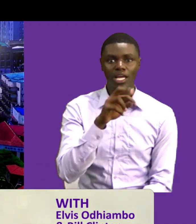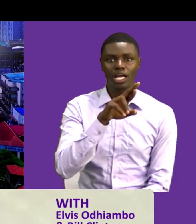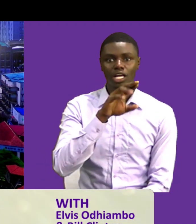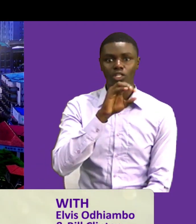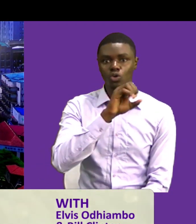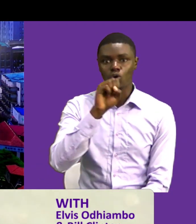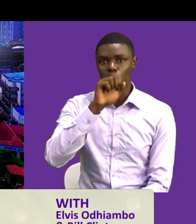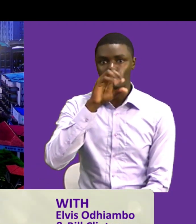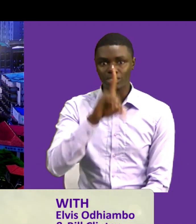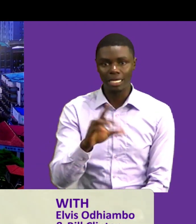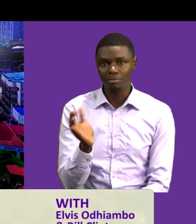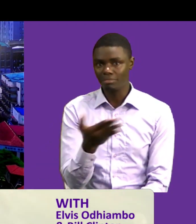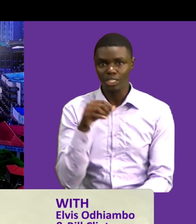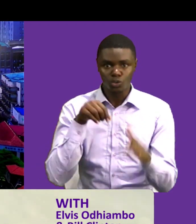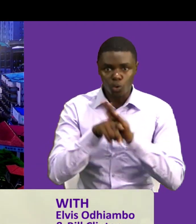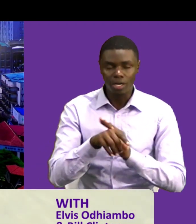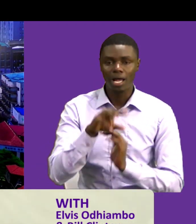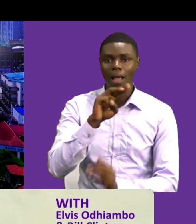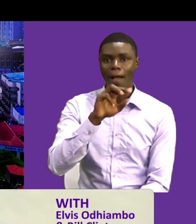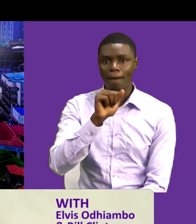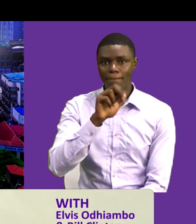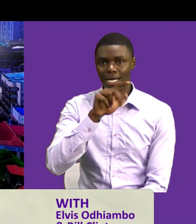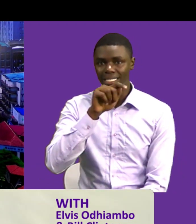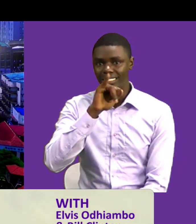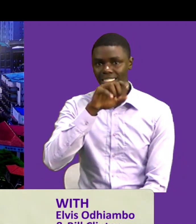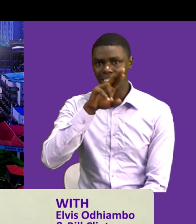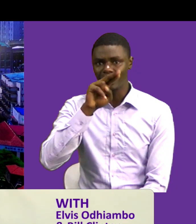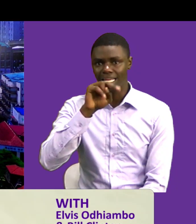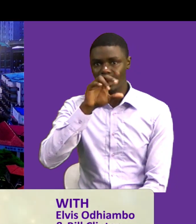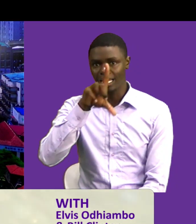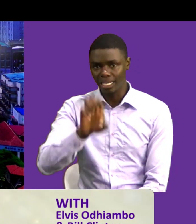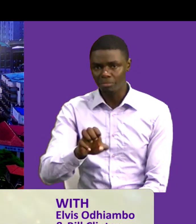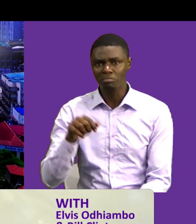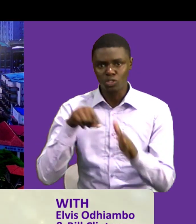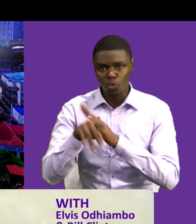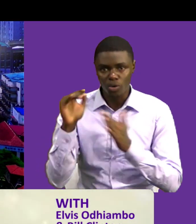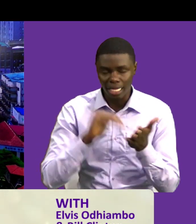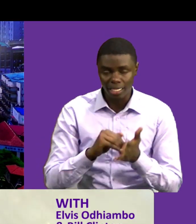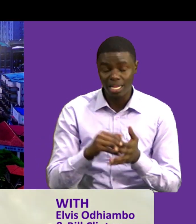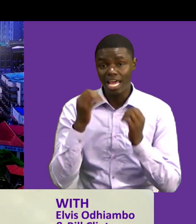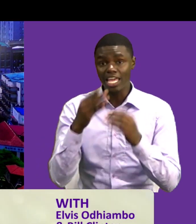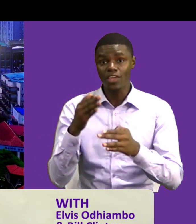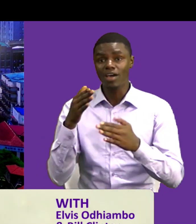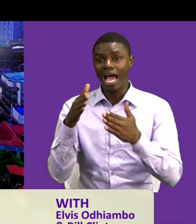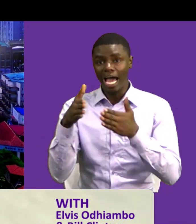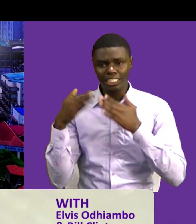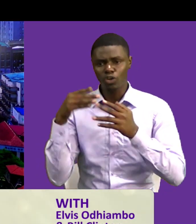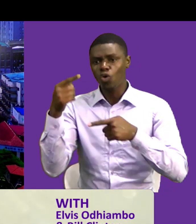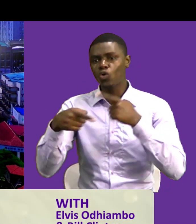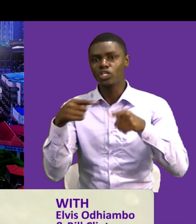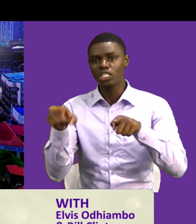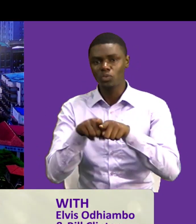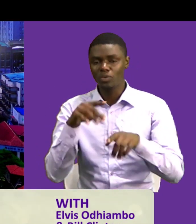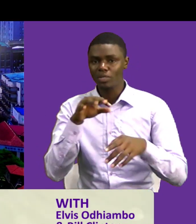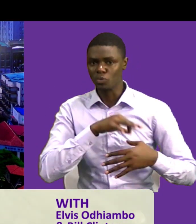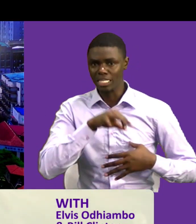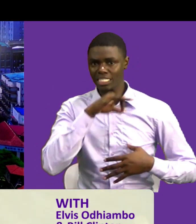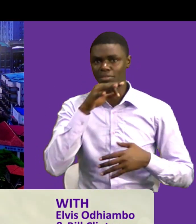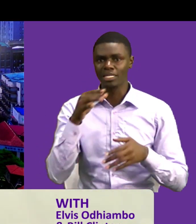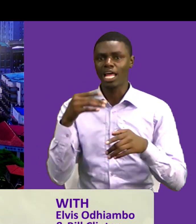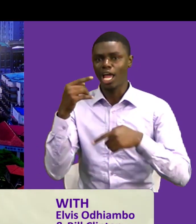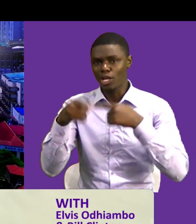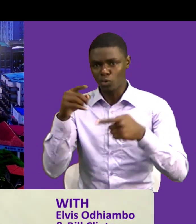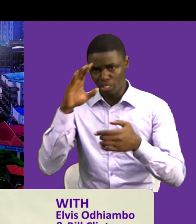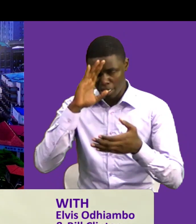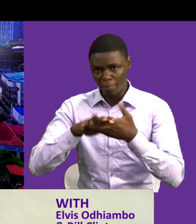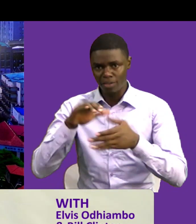is scoring. Martinelli scored a brace that day. So I will say that if Arsenal continue with the same spirit, continue